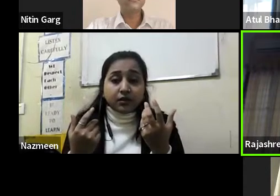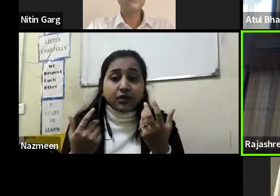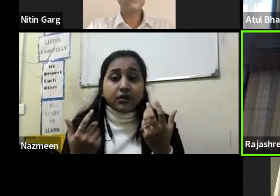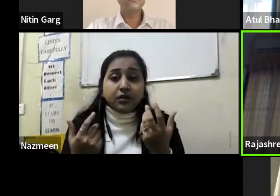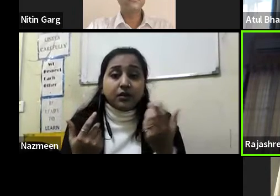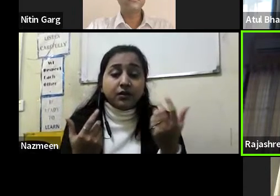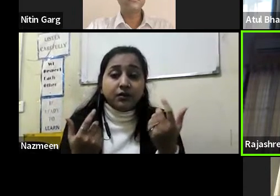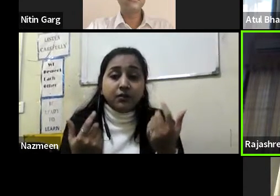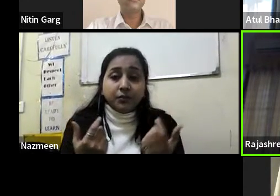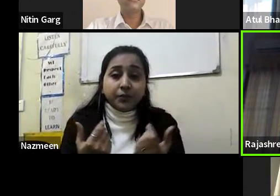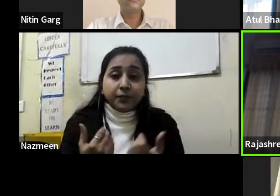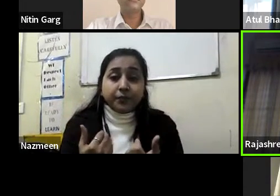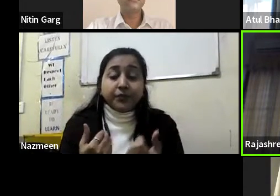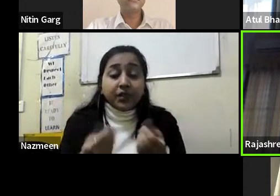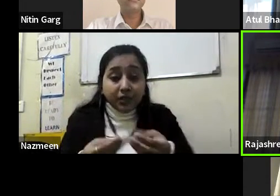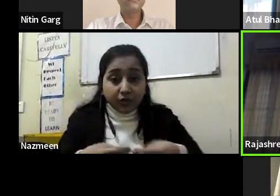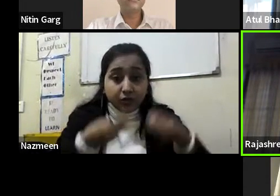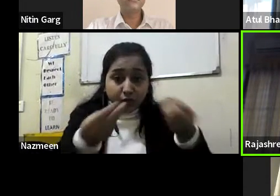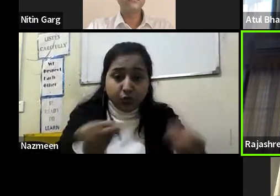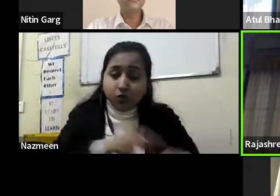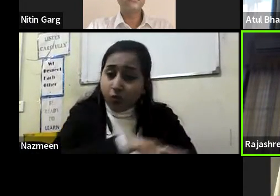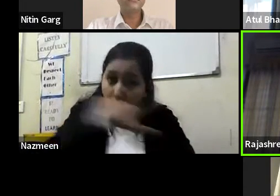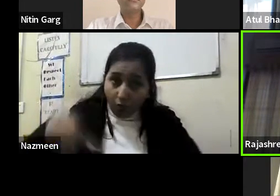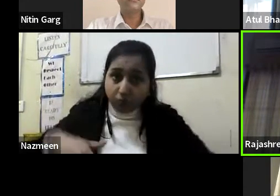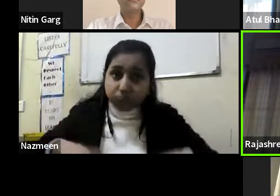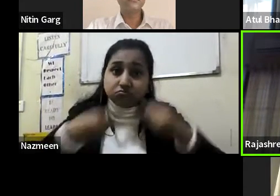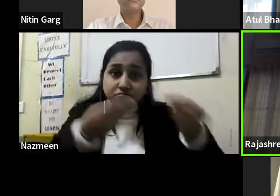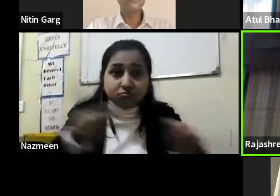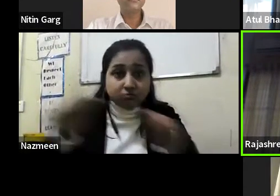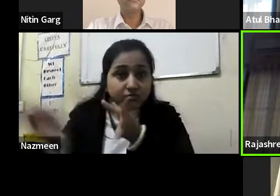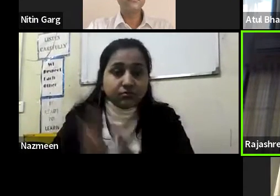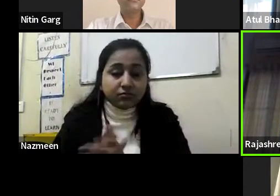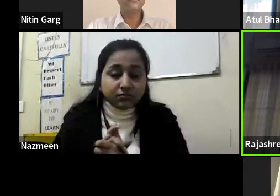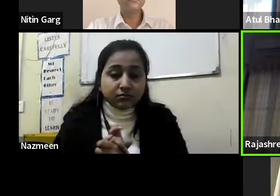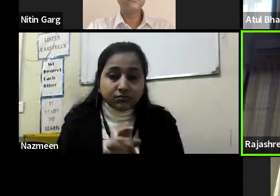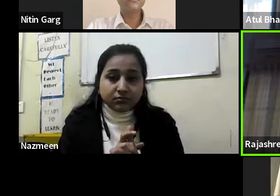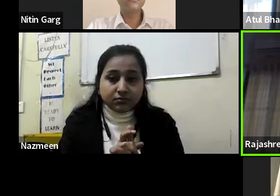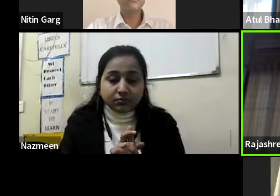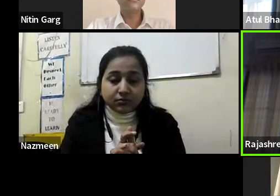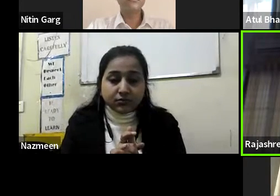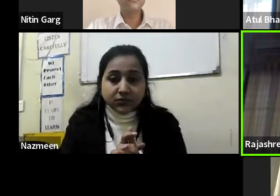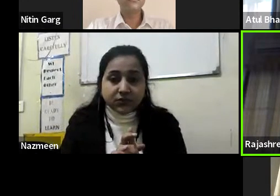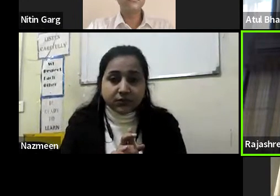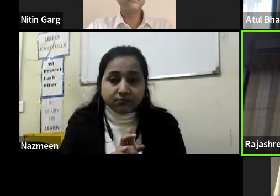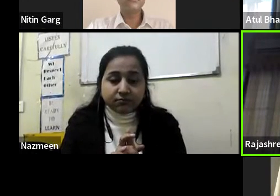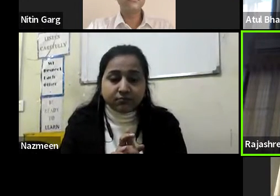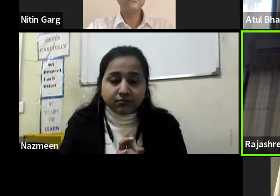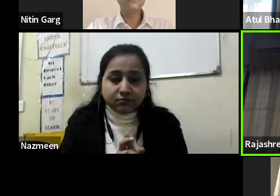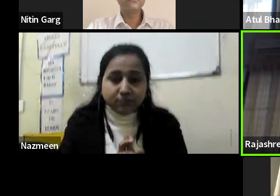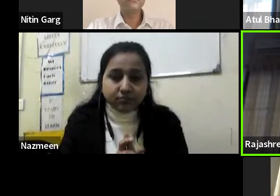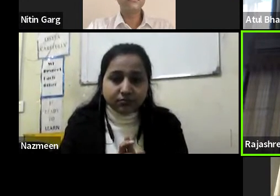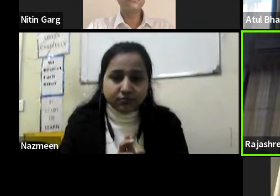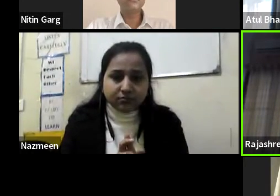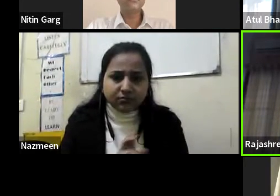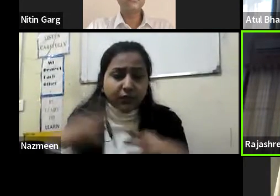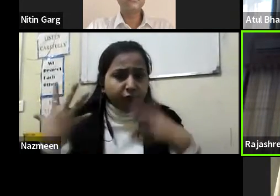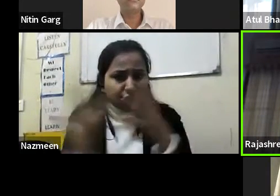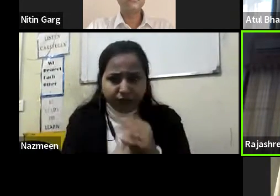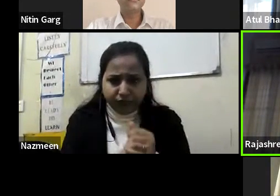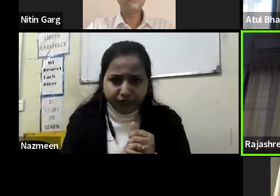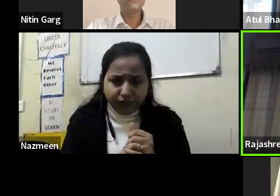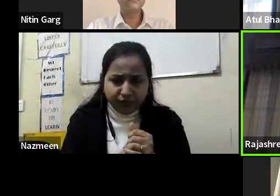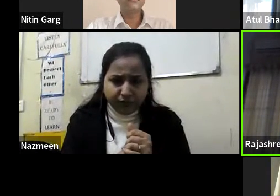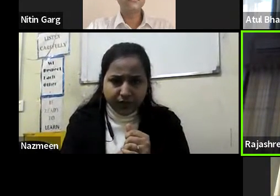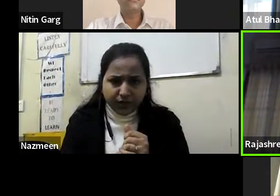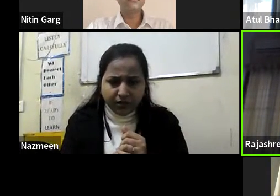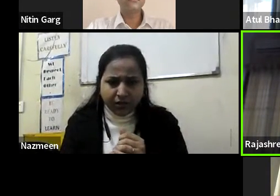of made available for everyone, right? And then finally, we cannot be we have to dream big. We